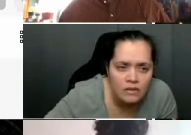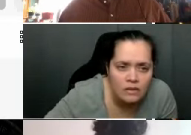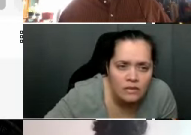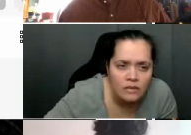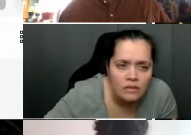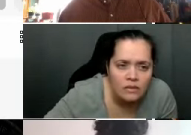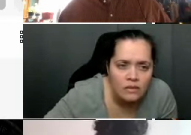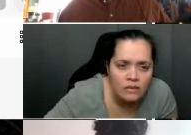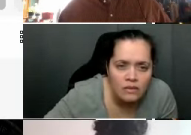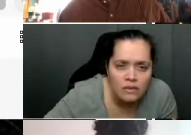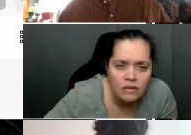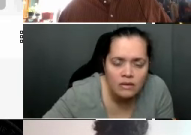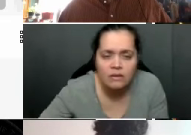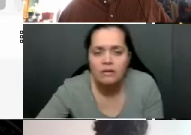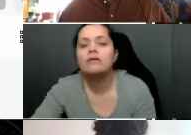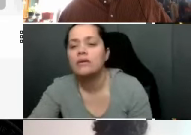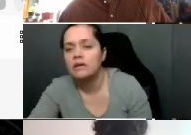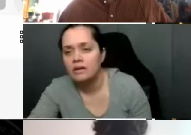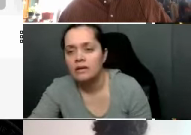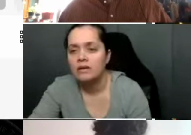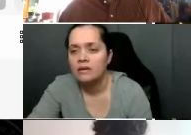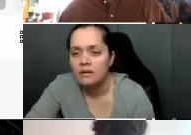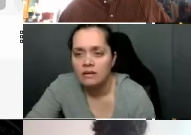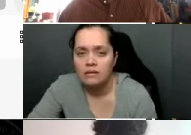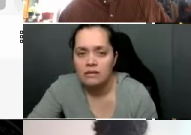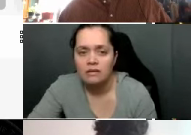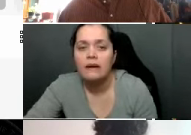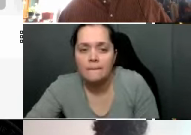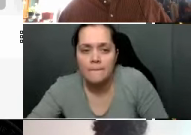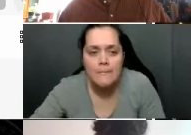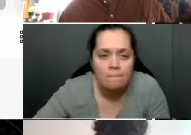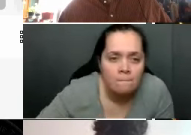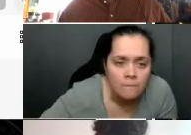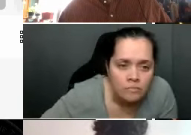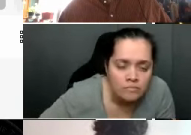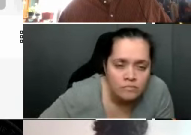epidemic to miasma, or bad air, and they responded to